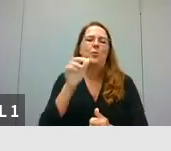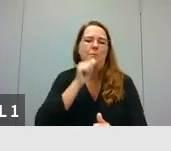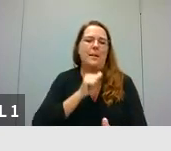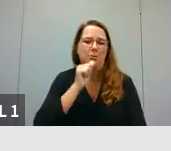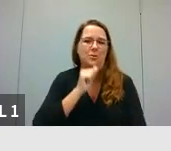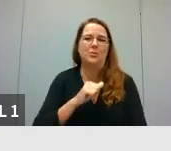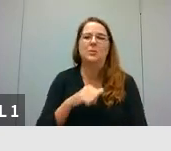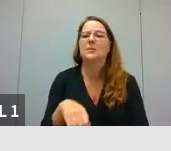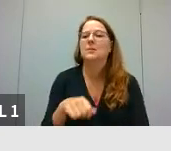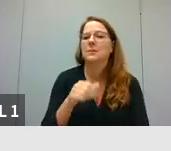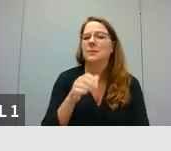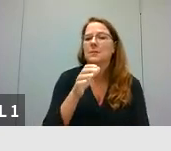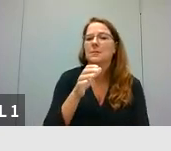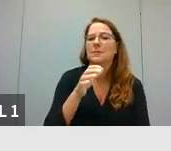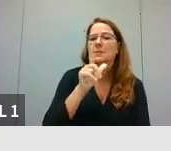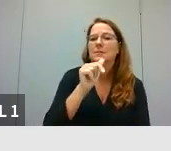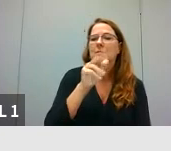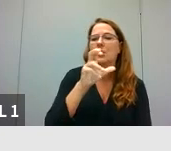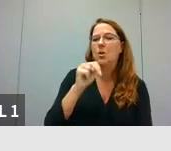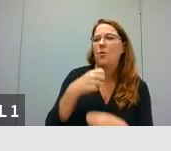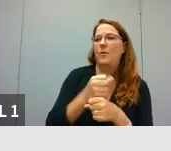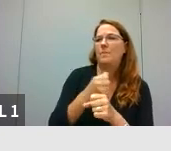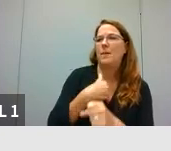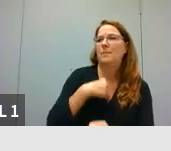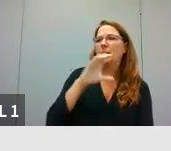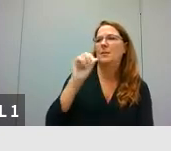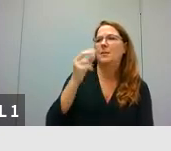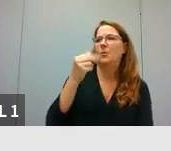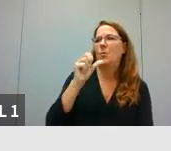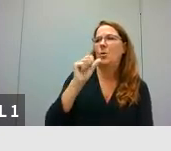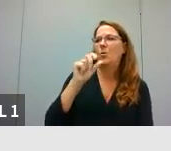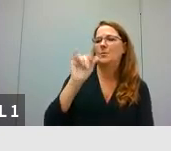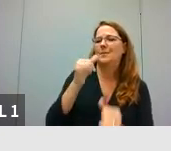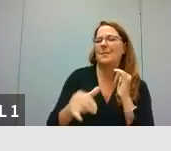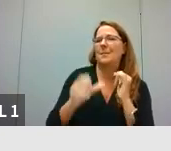And Lauren, if you could just make me co-host, that'd be the last step.